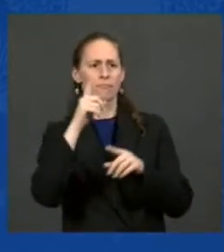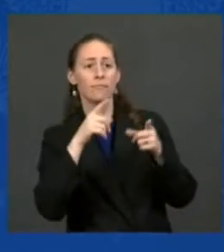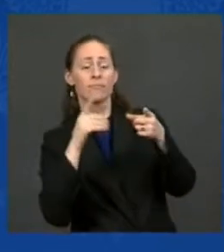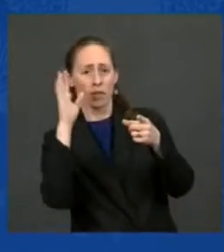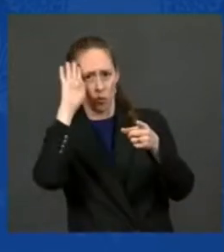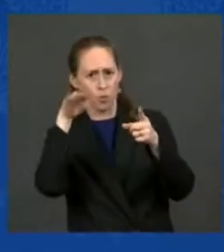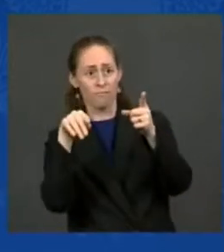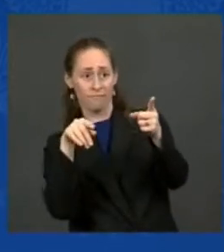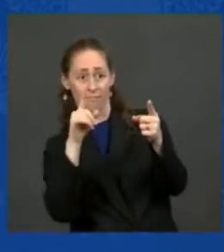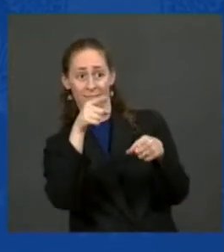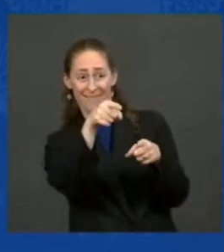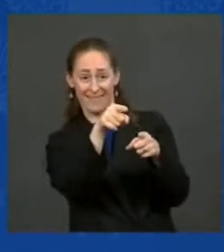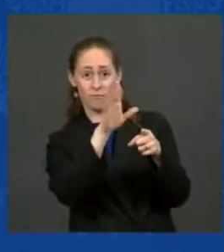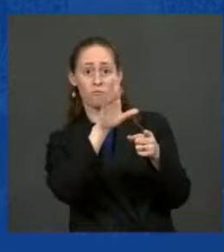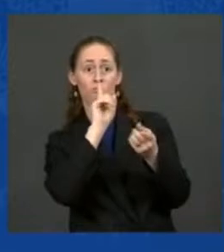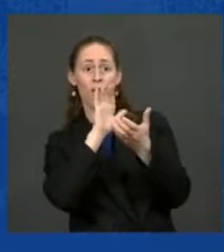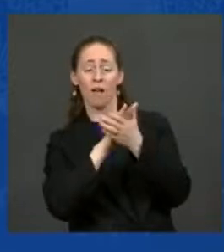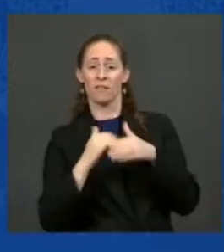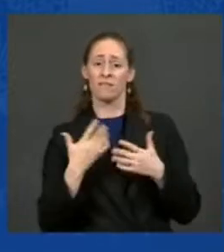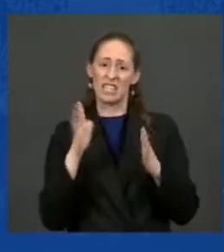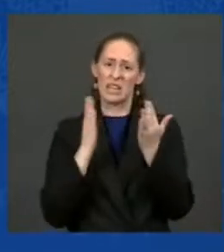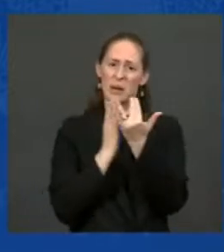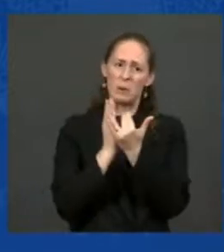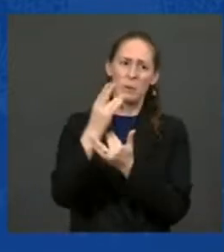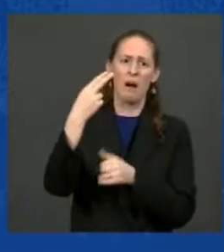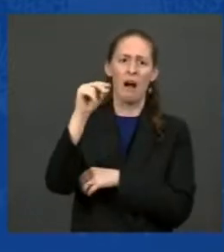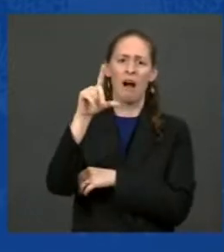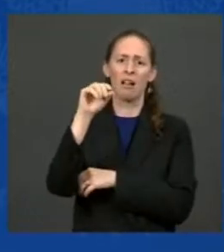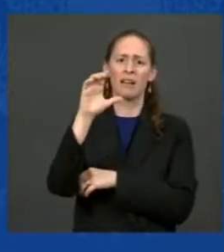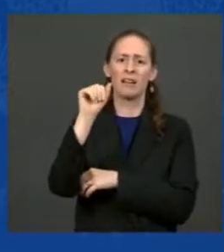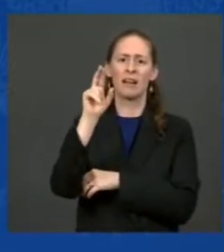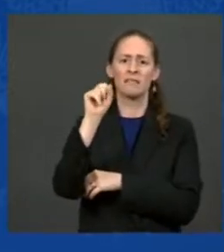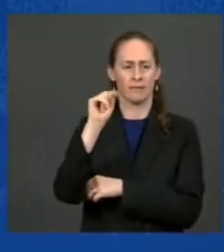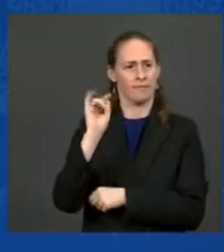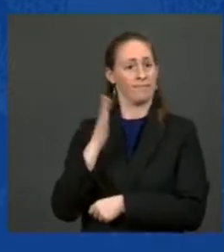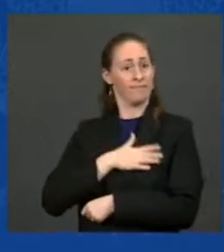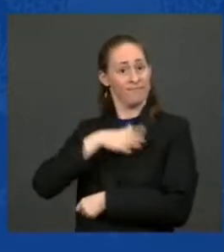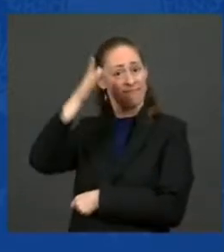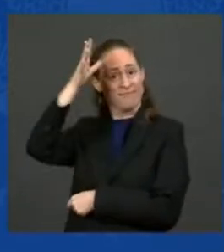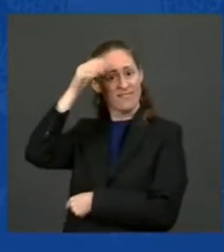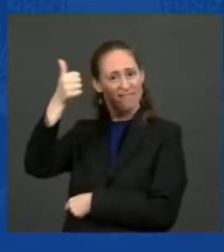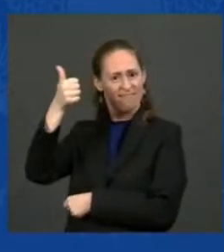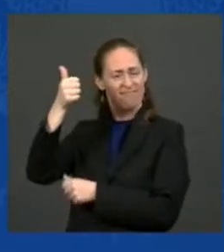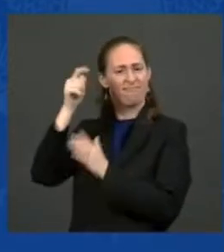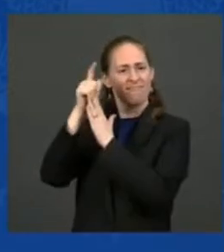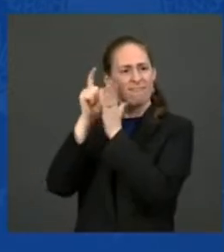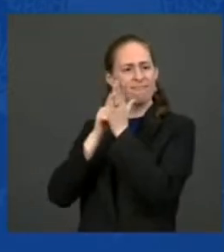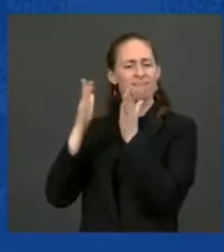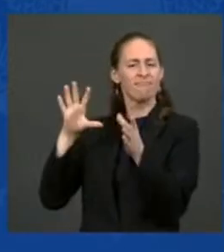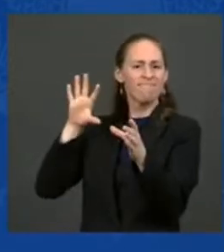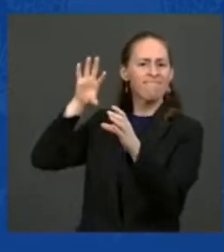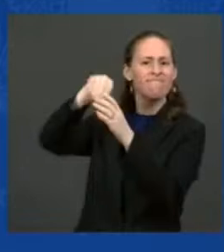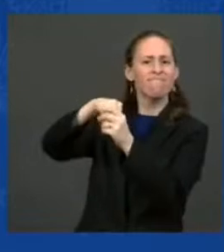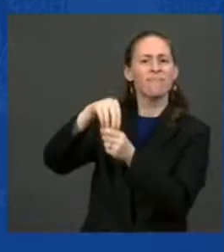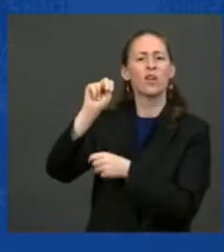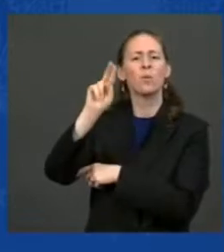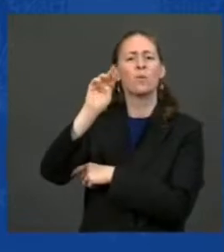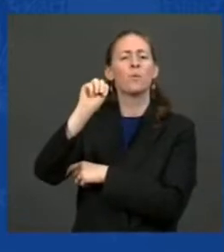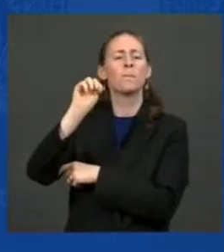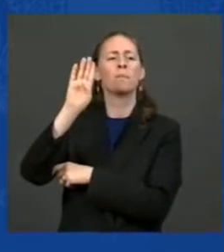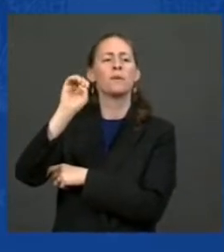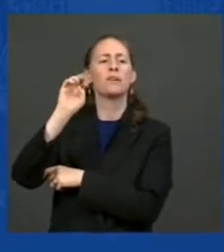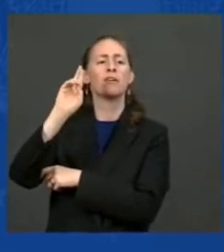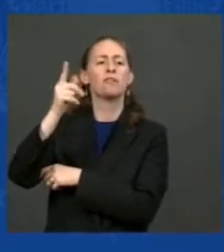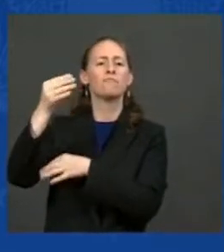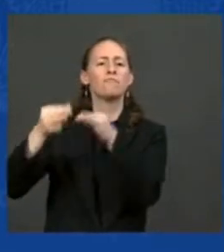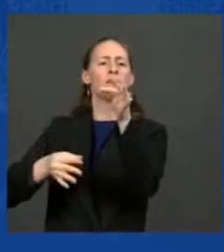father's coming alive, if you will, at the Nuremberg trials. And so it would have been not quite the same event had you